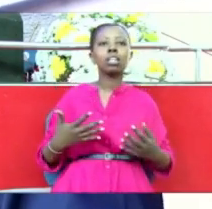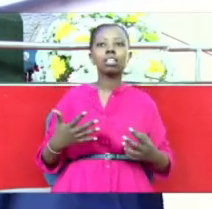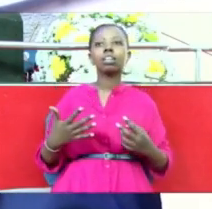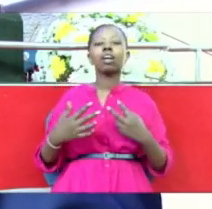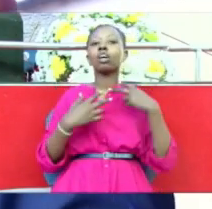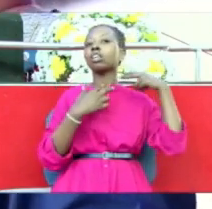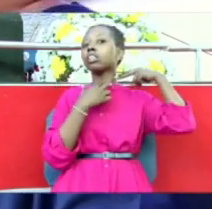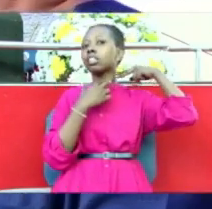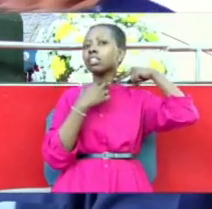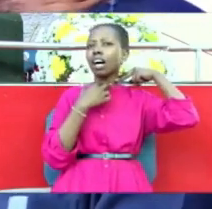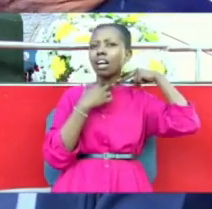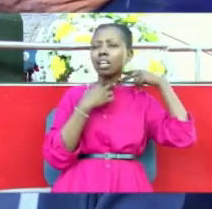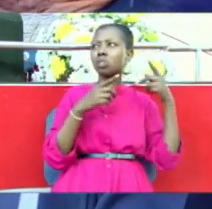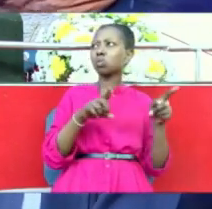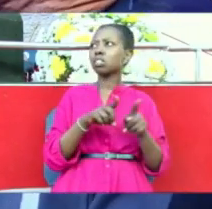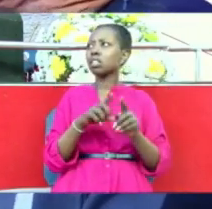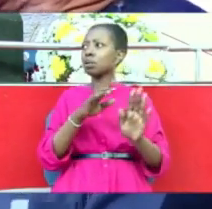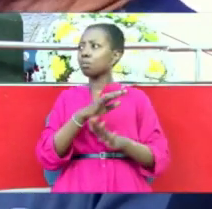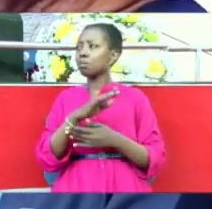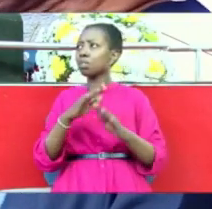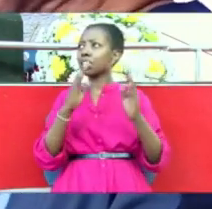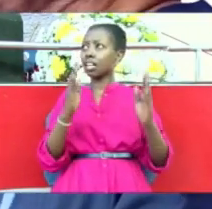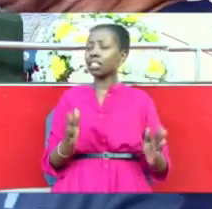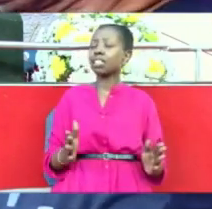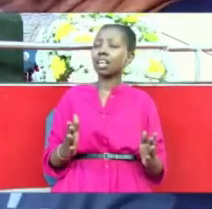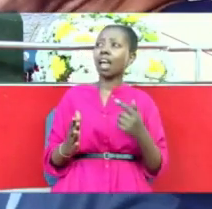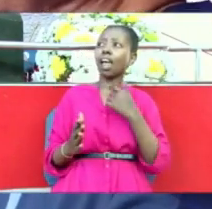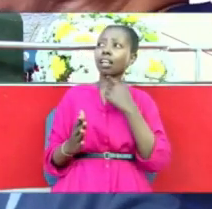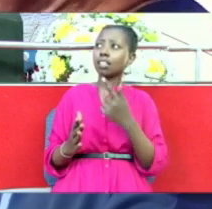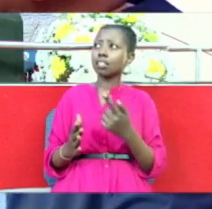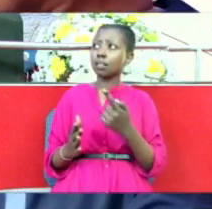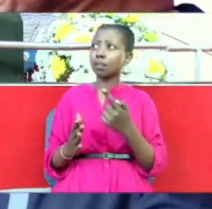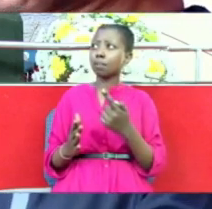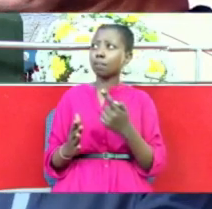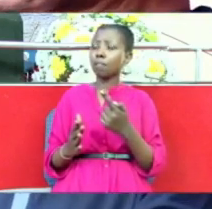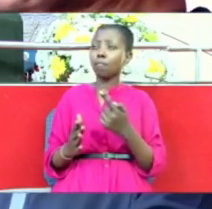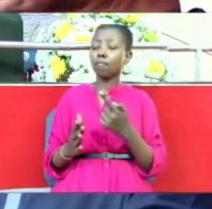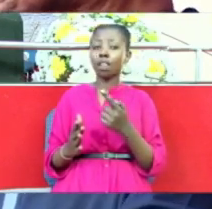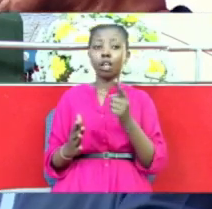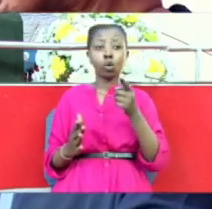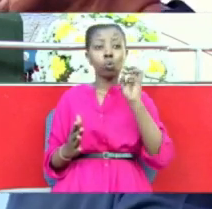Mpaka huyo mwimbaji akaimba kawimbo kengine akaongeza hako akasema ugatiga.